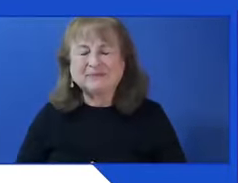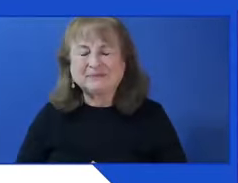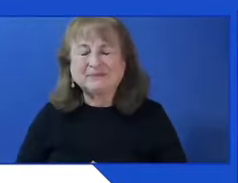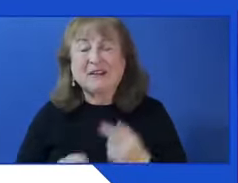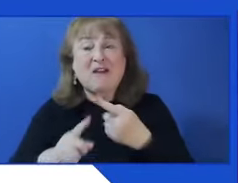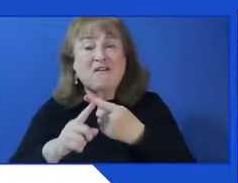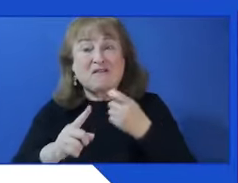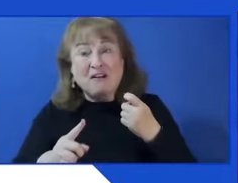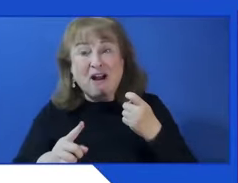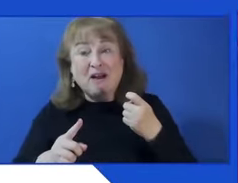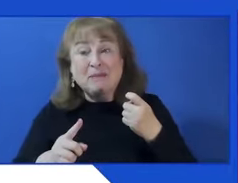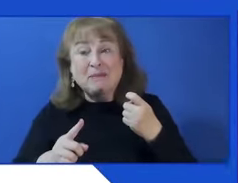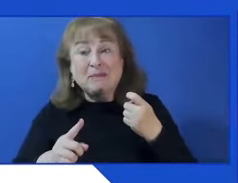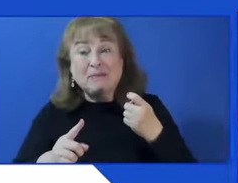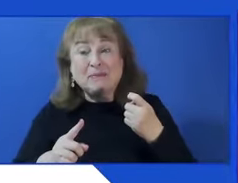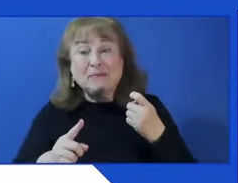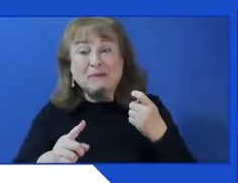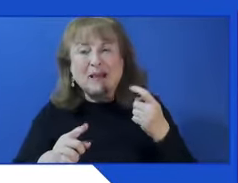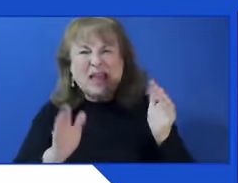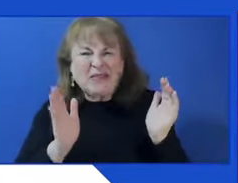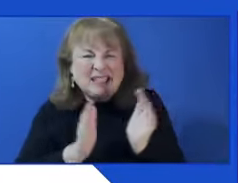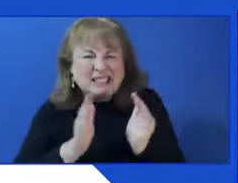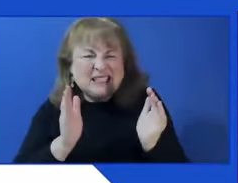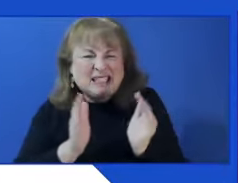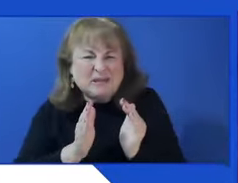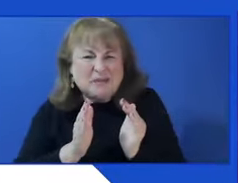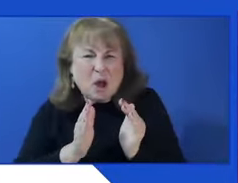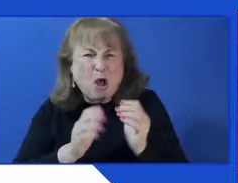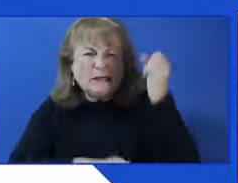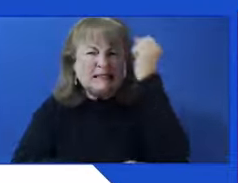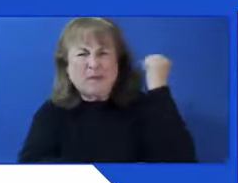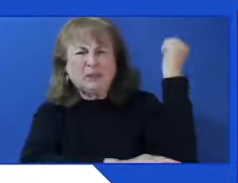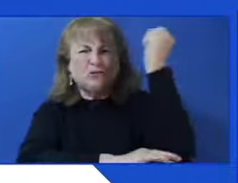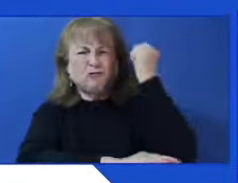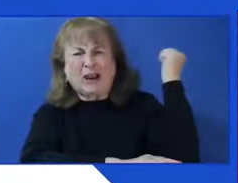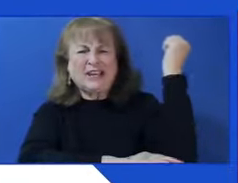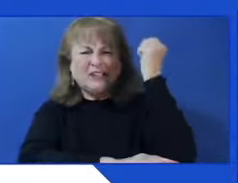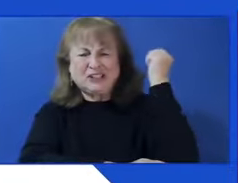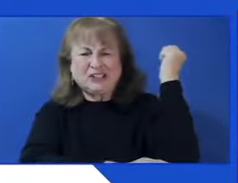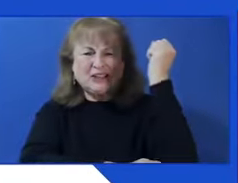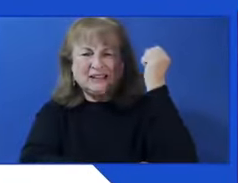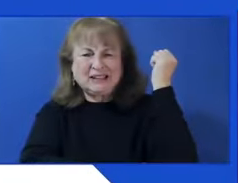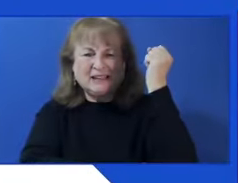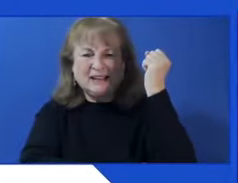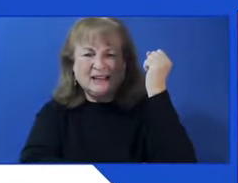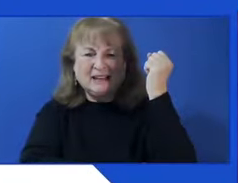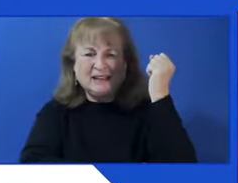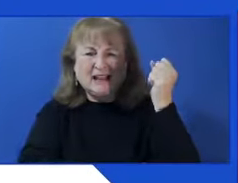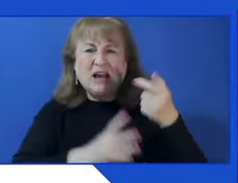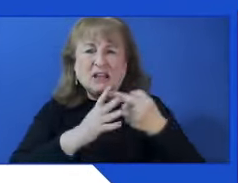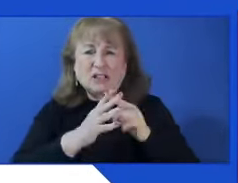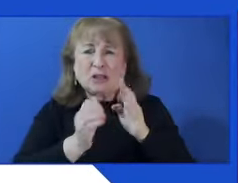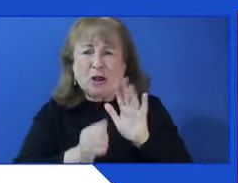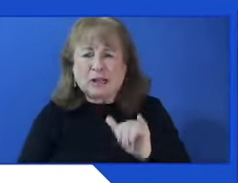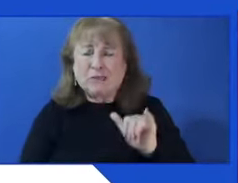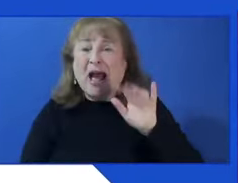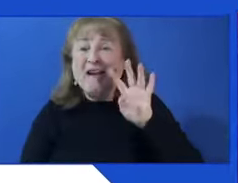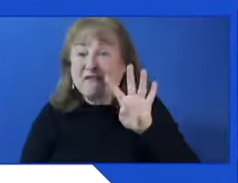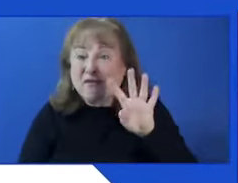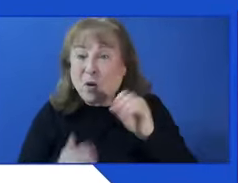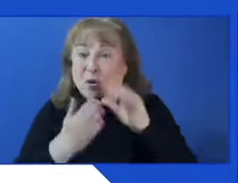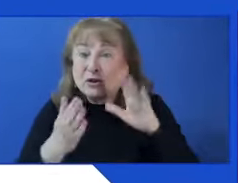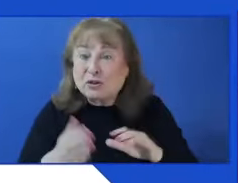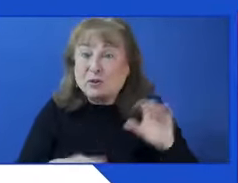From the small demonstration initiated by four students in Columbia University